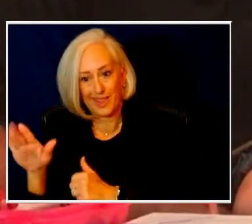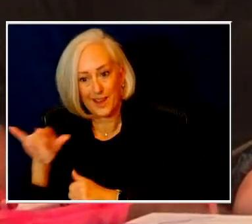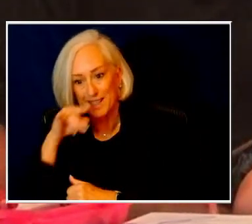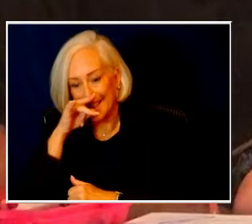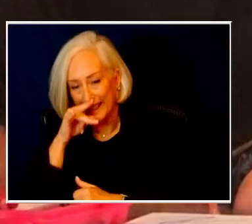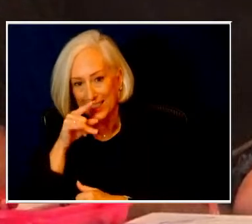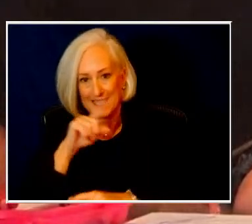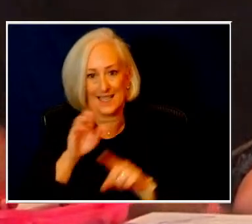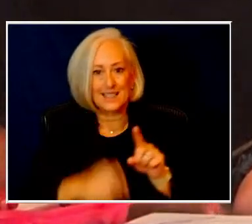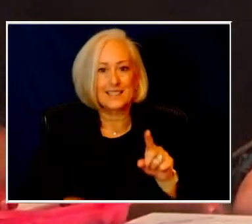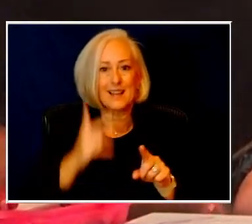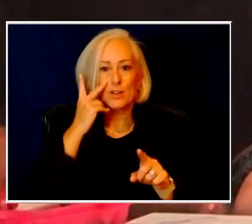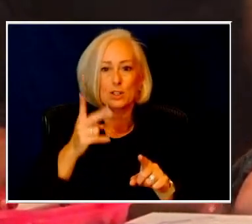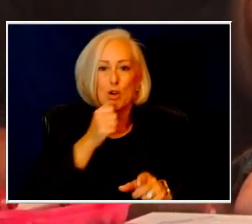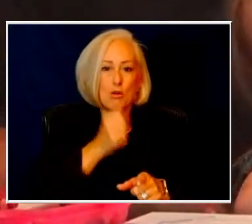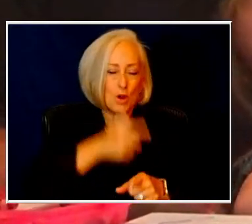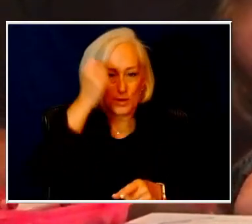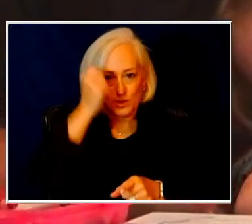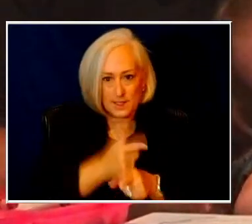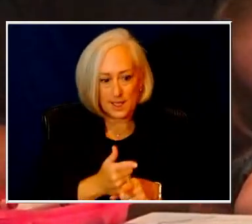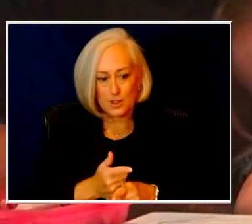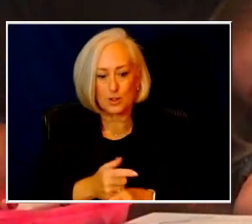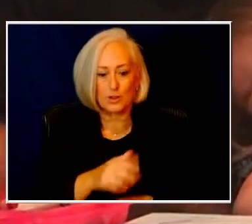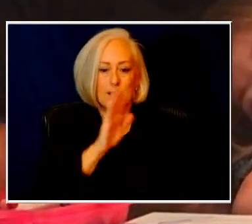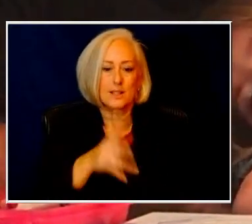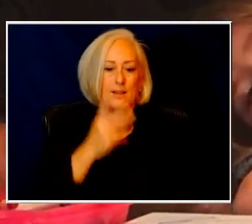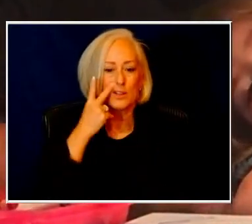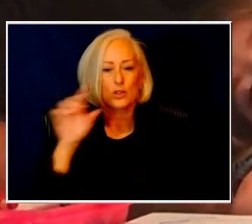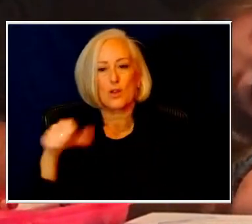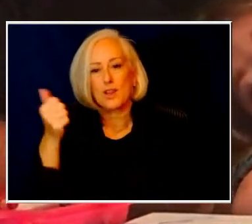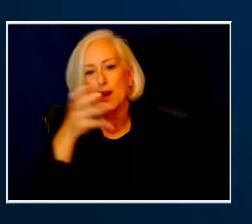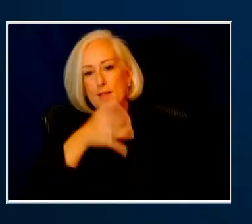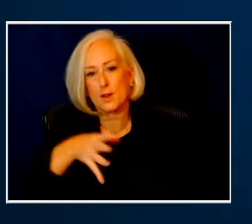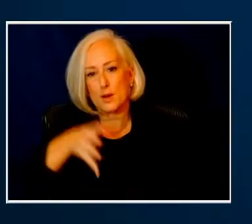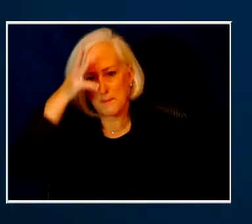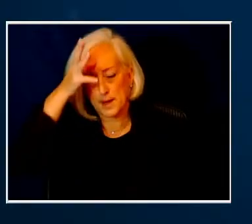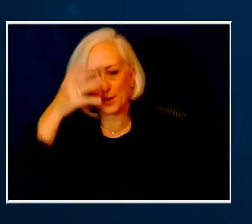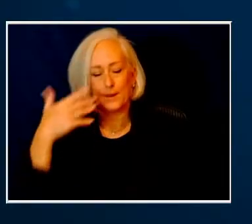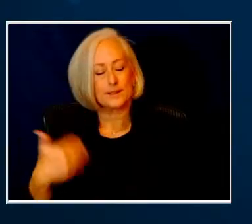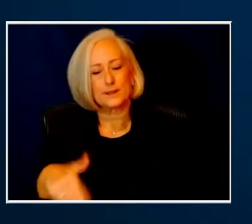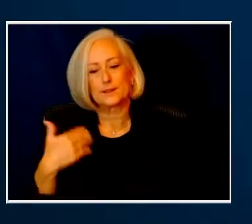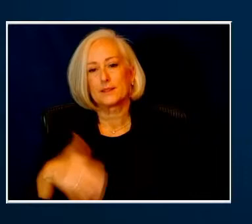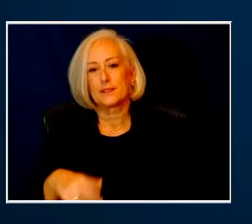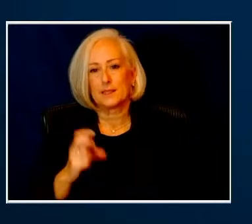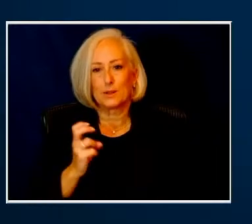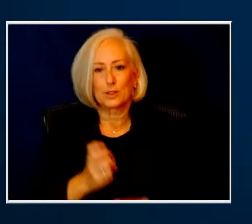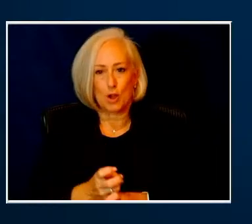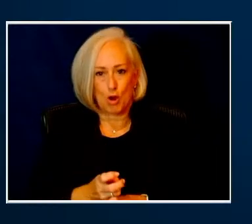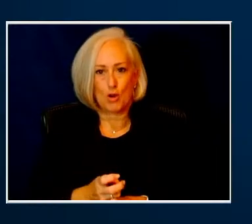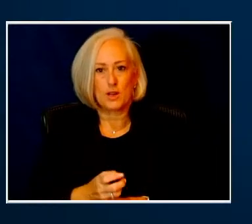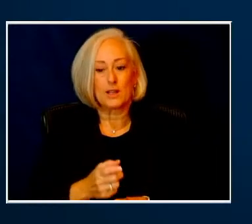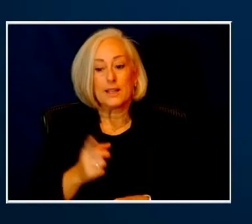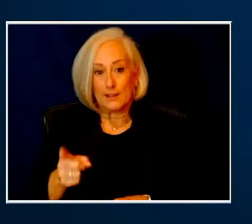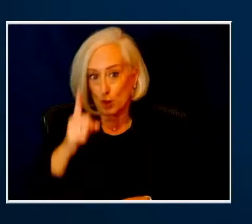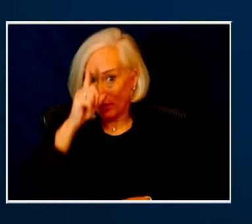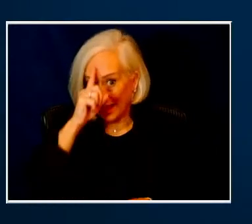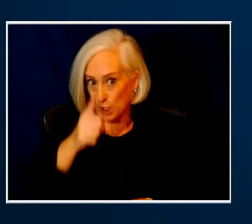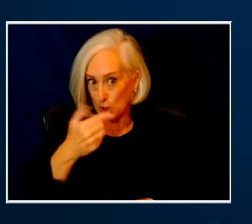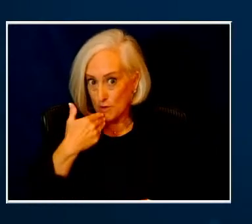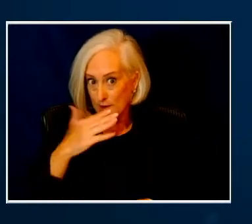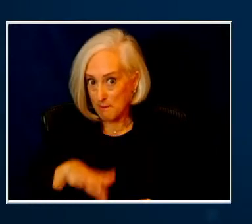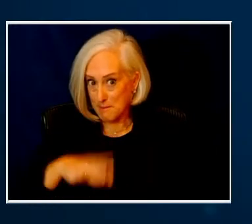see their siblings. They never got to see their other parent, you know. It's I tough. say all the time, I'm like, if you think you are having a bad